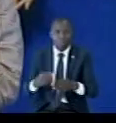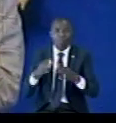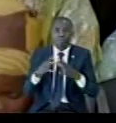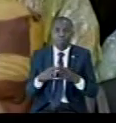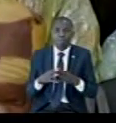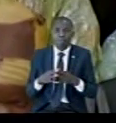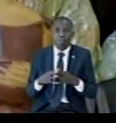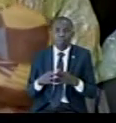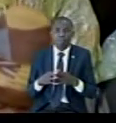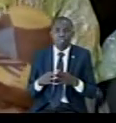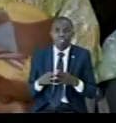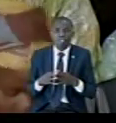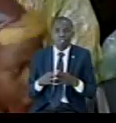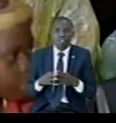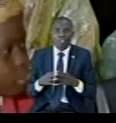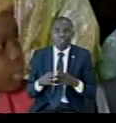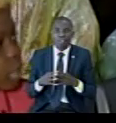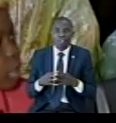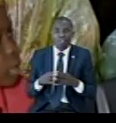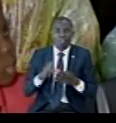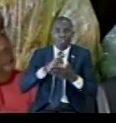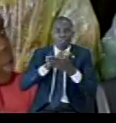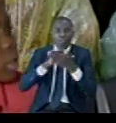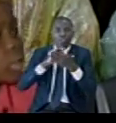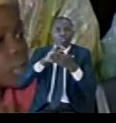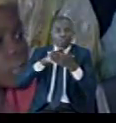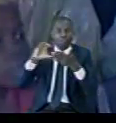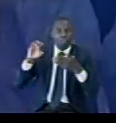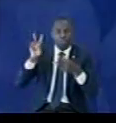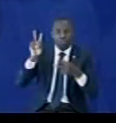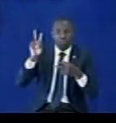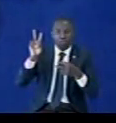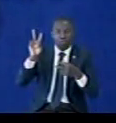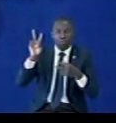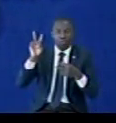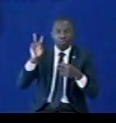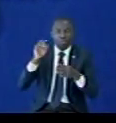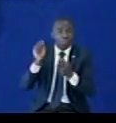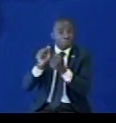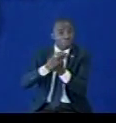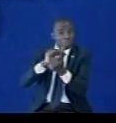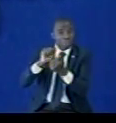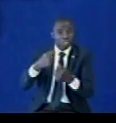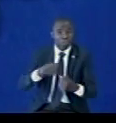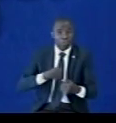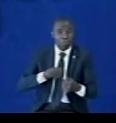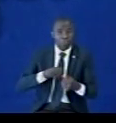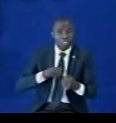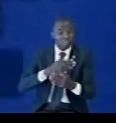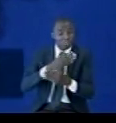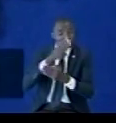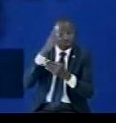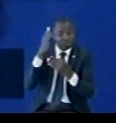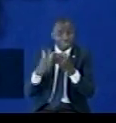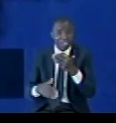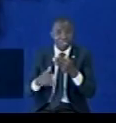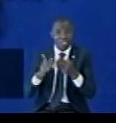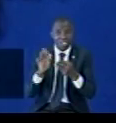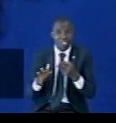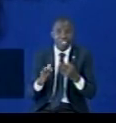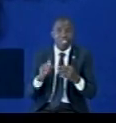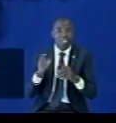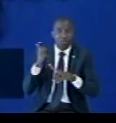name. Look at verse 2 there. It says in verse 2, wash me thoroughly from